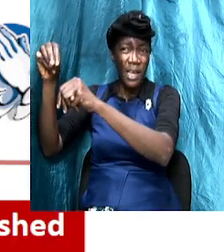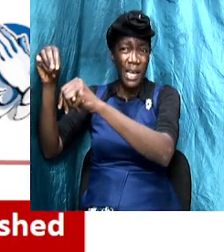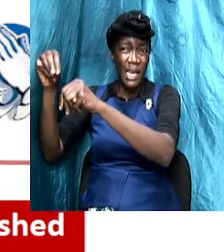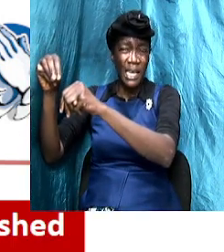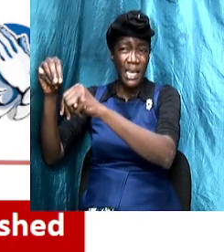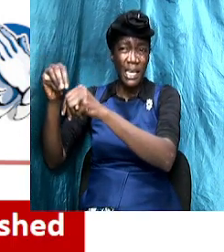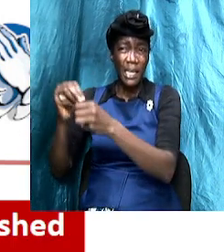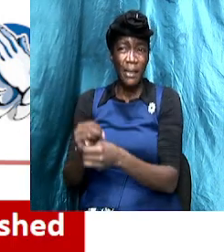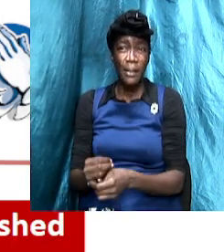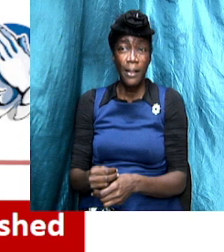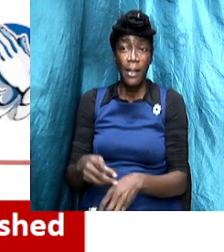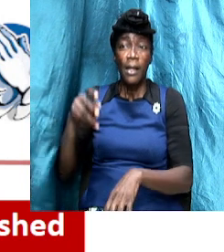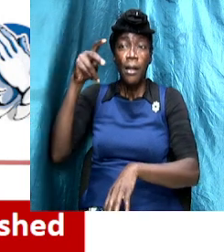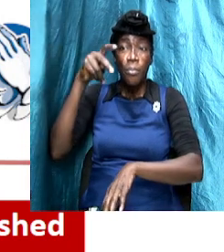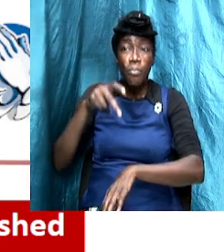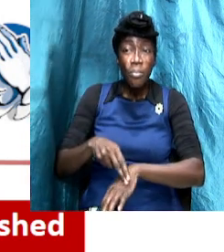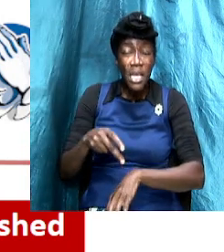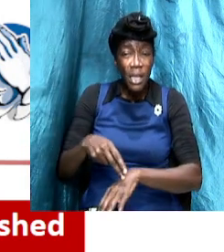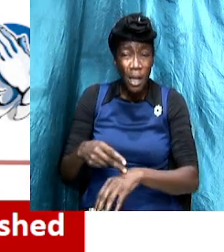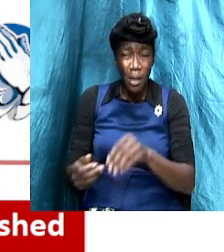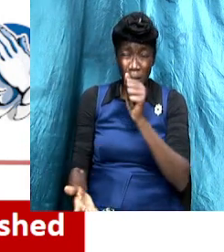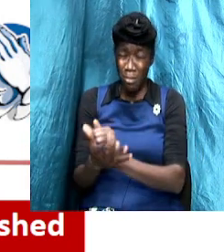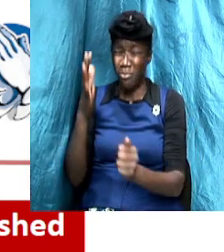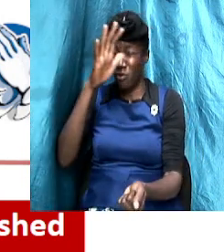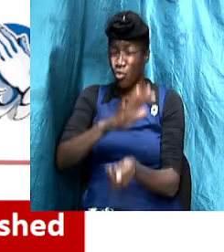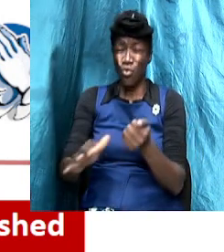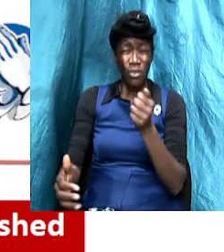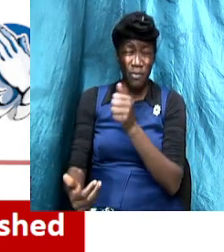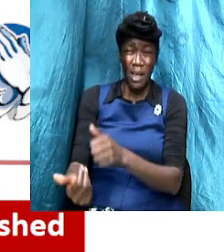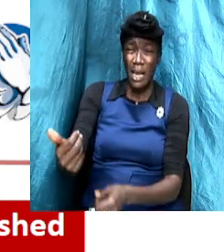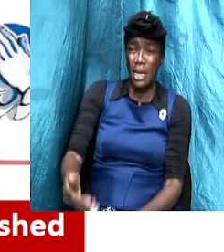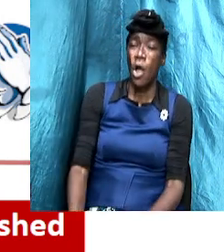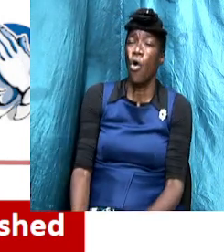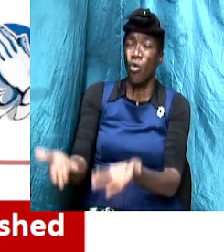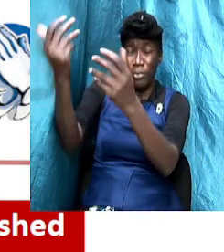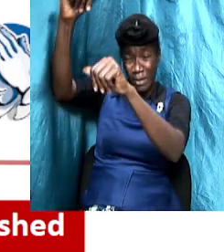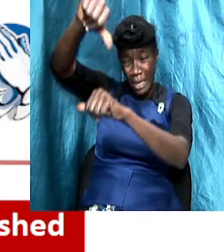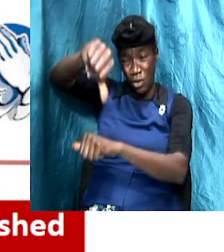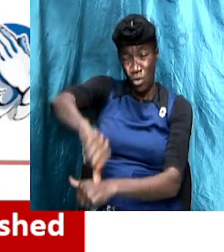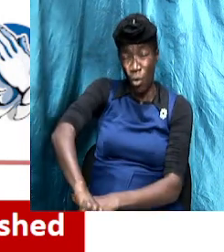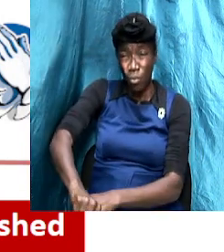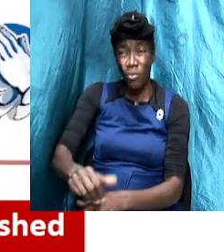And Peter was crucified upside down. Listen, brethren, we have a heritage.